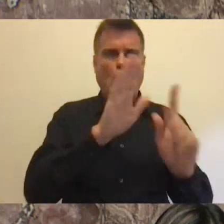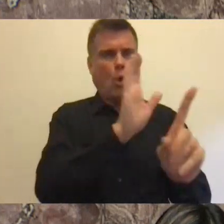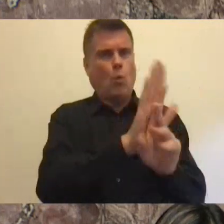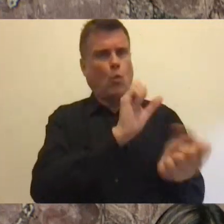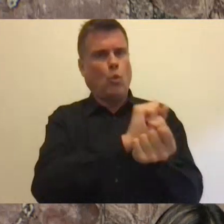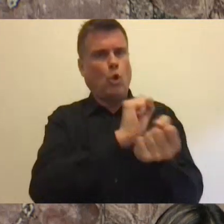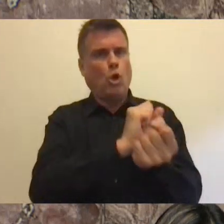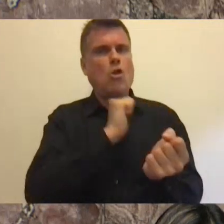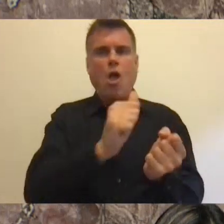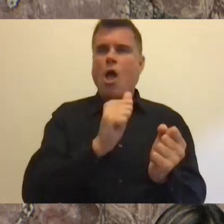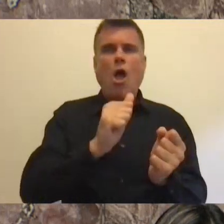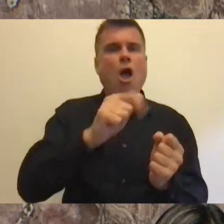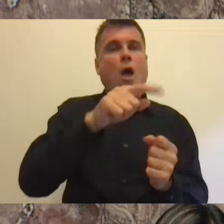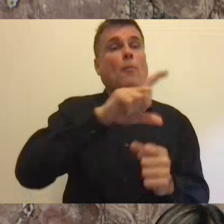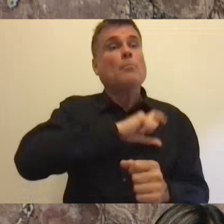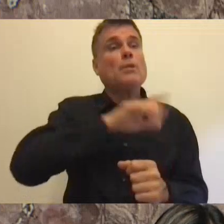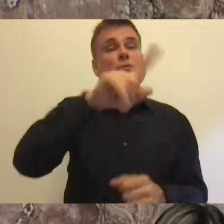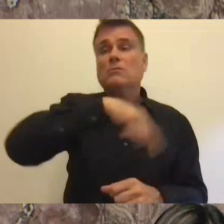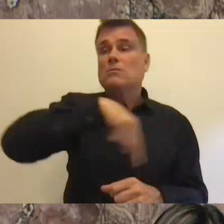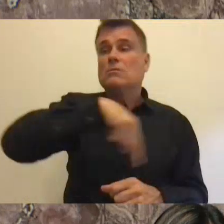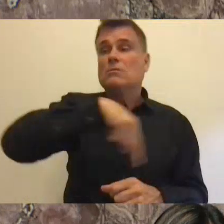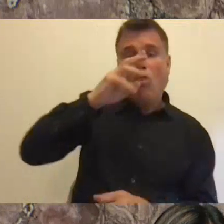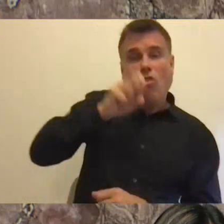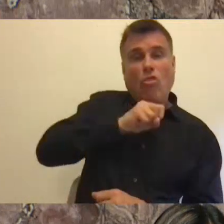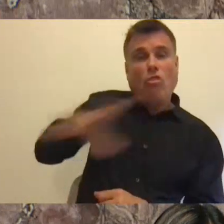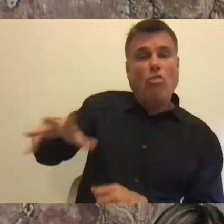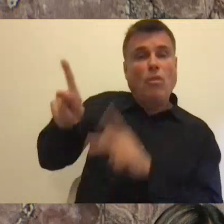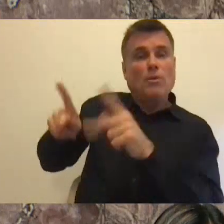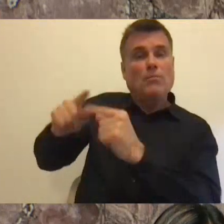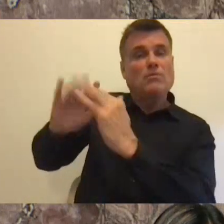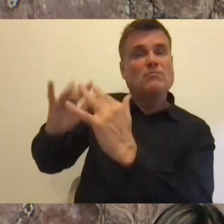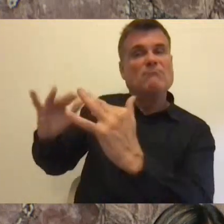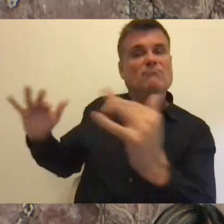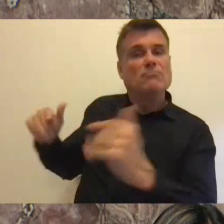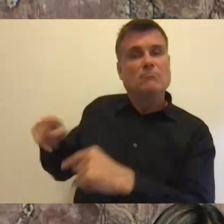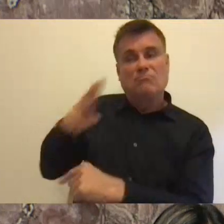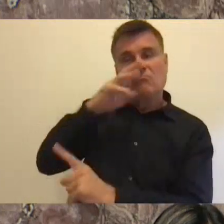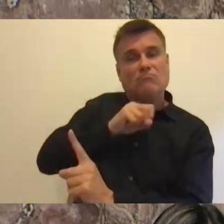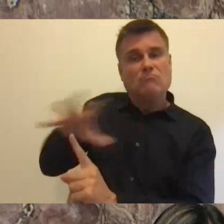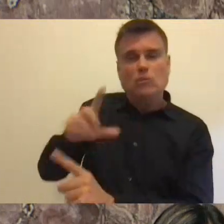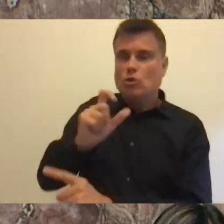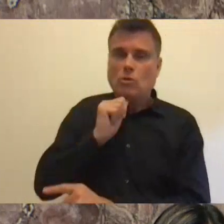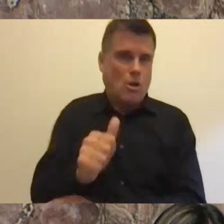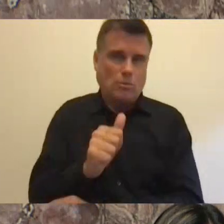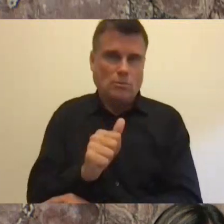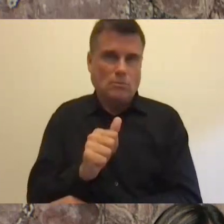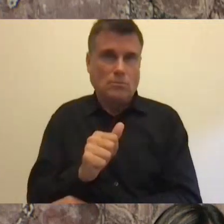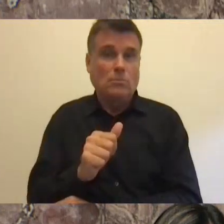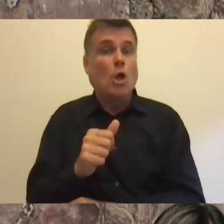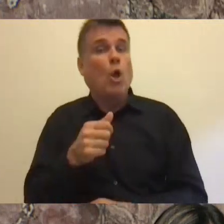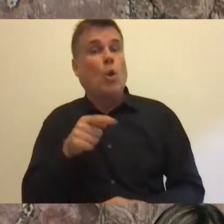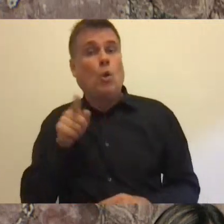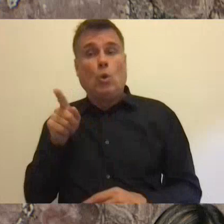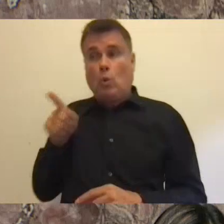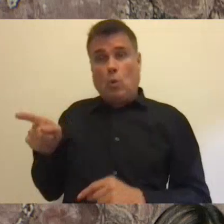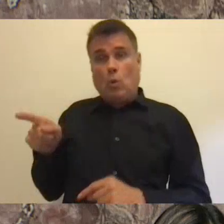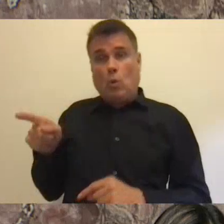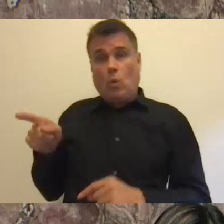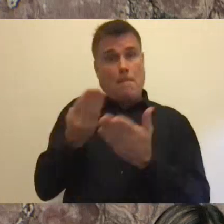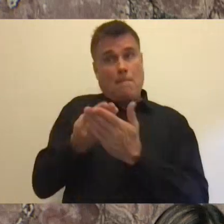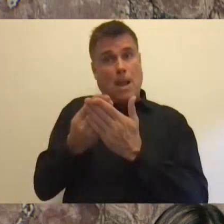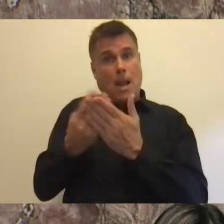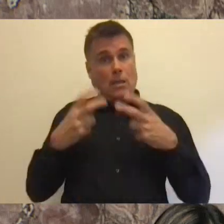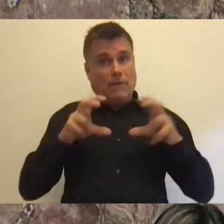that. At the same time, the member talks about the budget for the CERG. Well, the CERG is established to assist those communities that have been dealing with some of the challenges that we've been